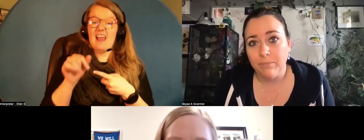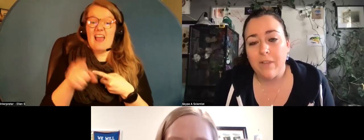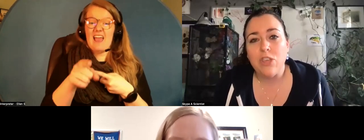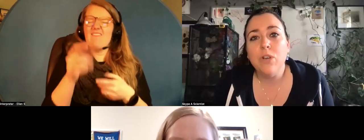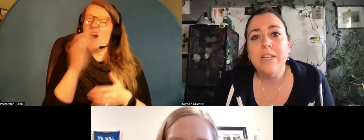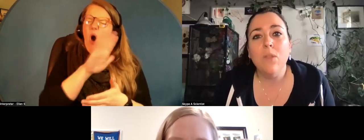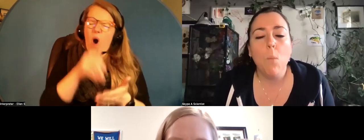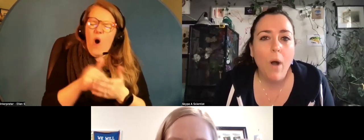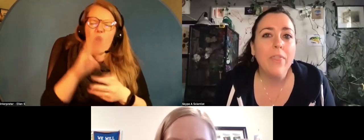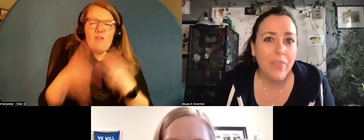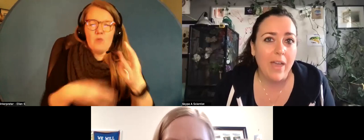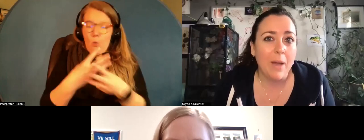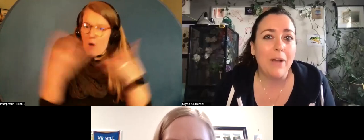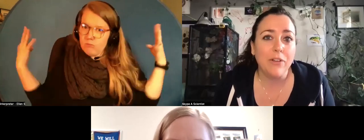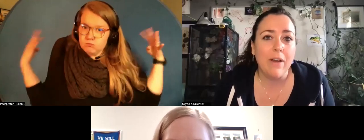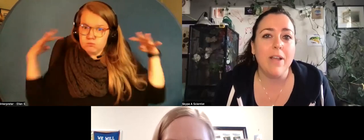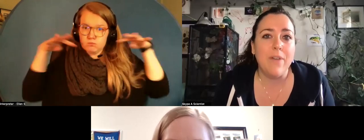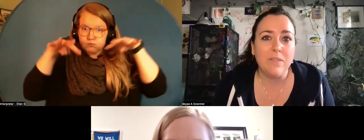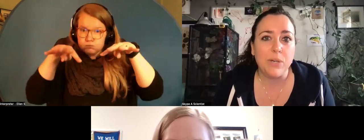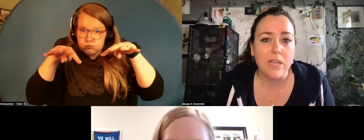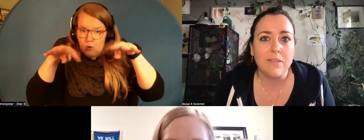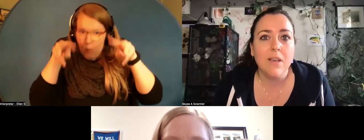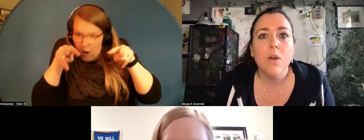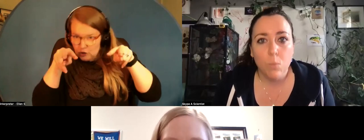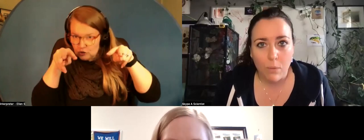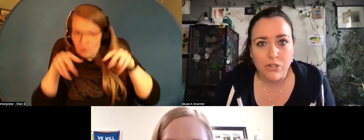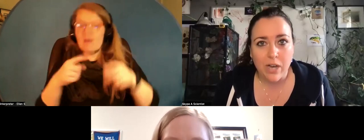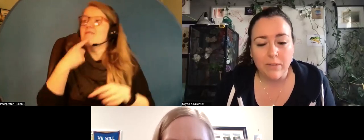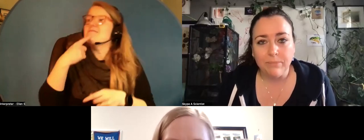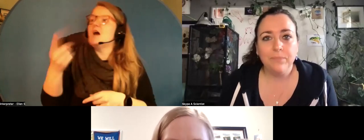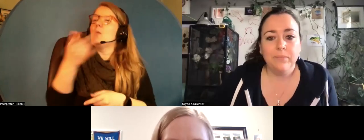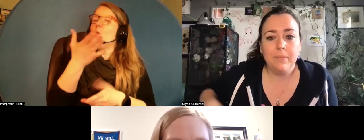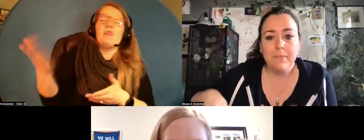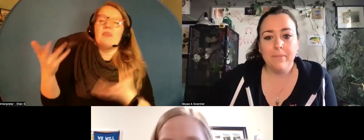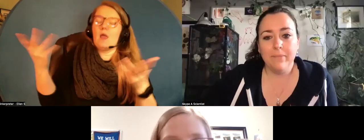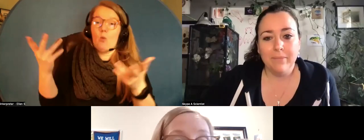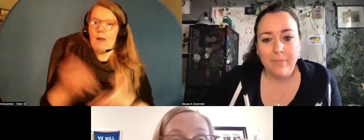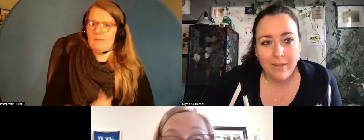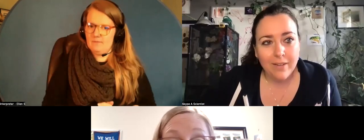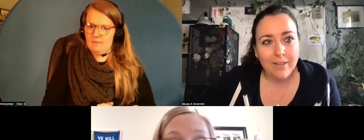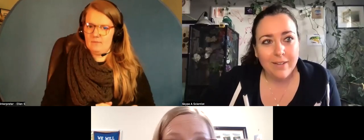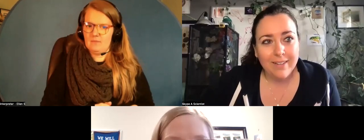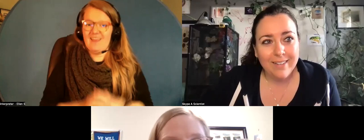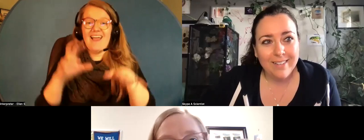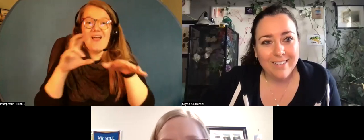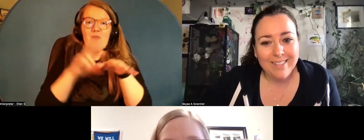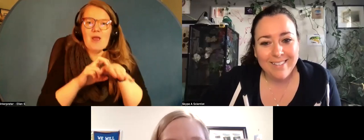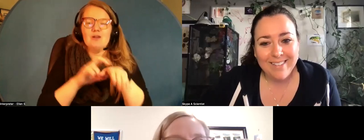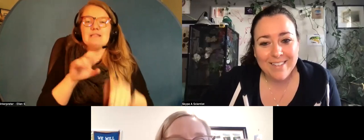whole world and you could tell them one thing about your area of expertise, what would you tell them? That parasites are